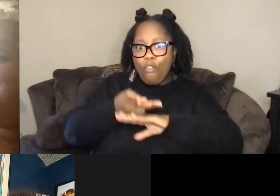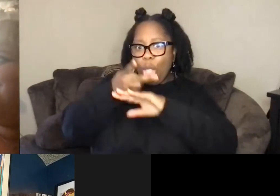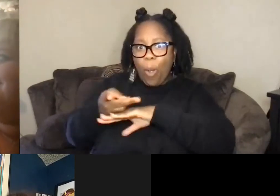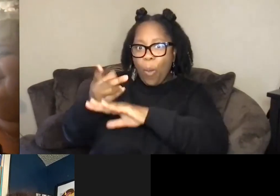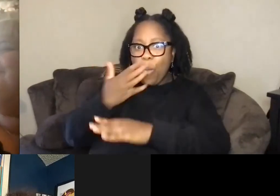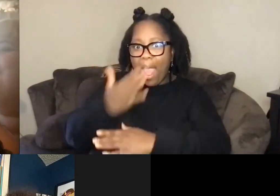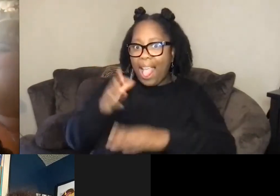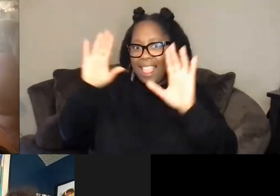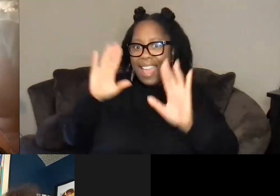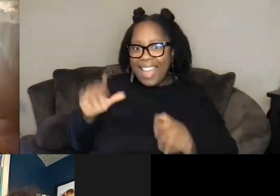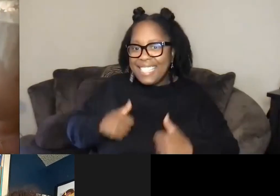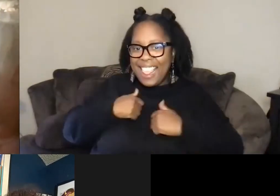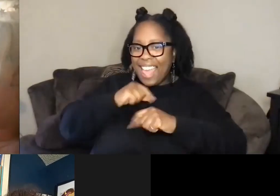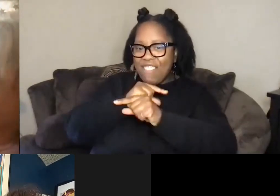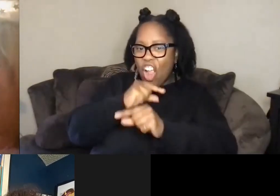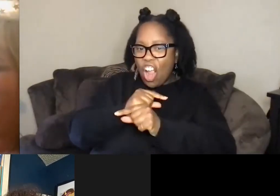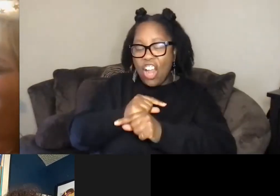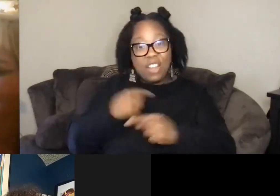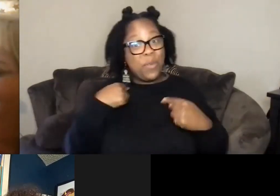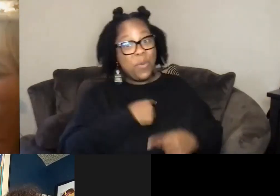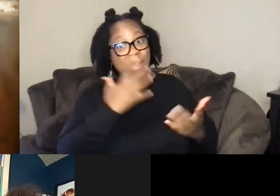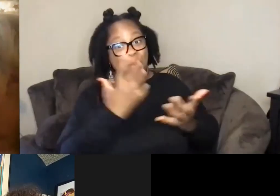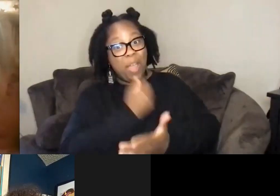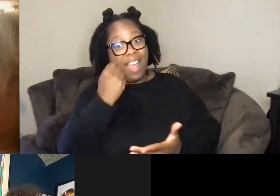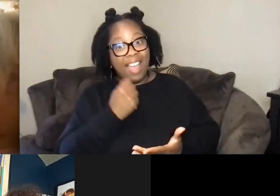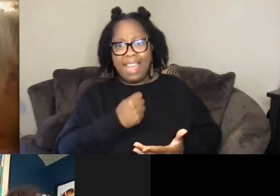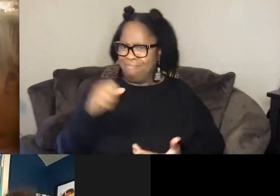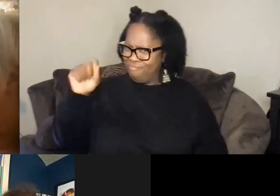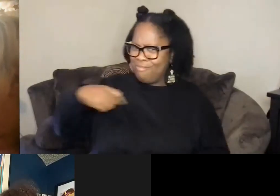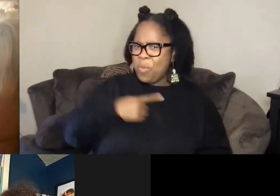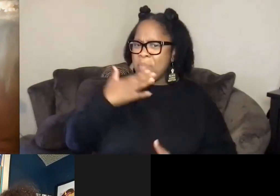lifeguards. We won the case. Lifeguards and the thin people.